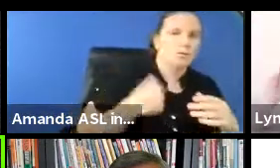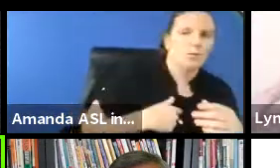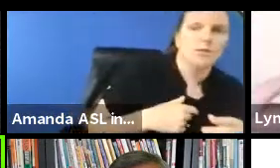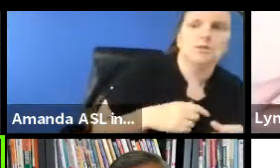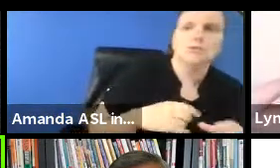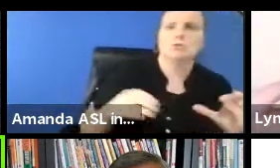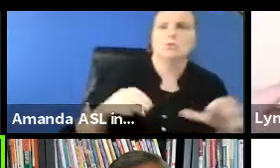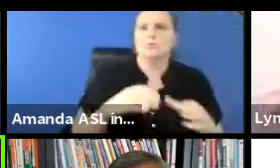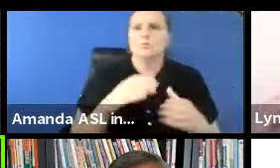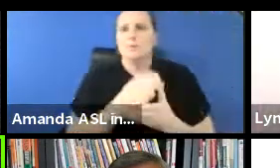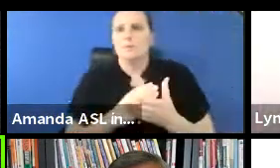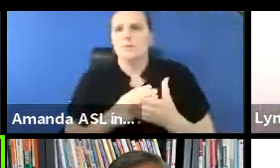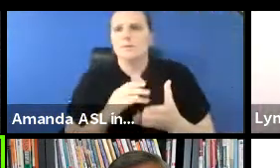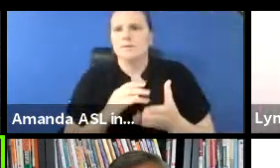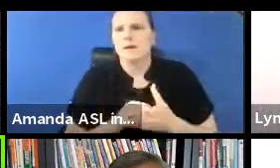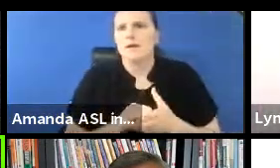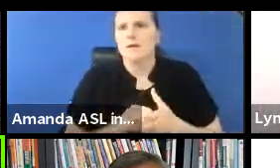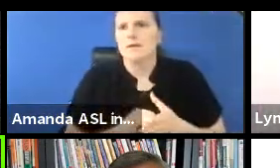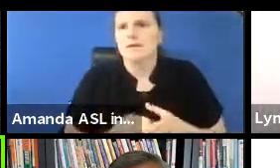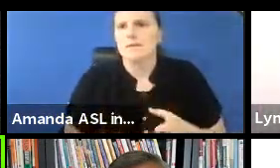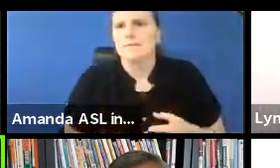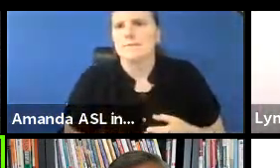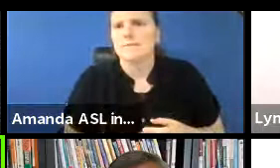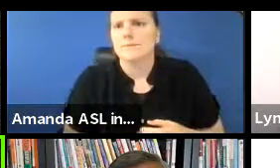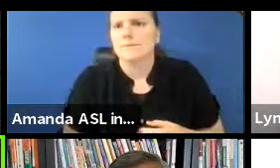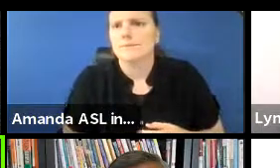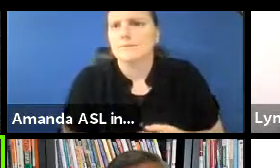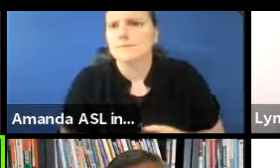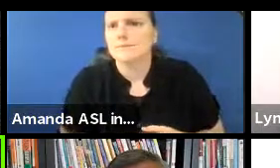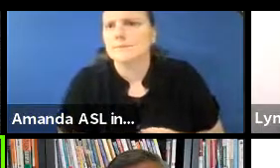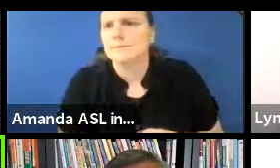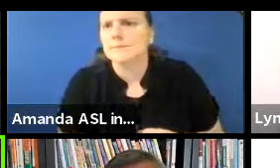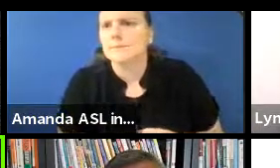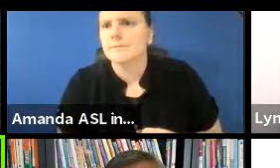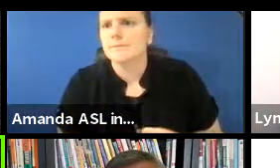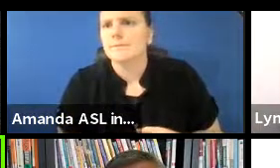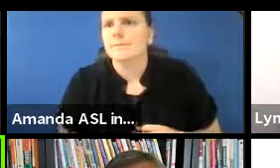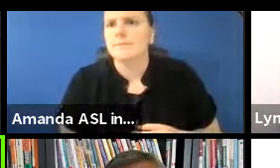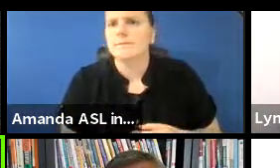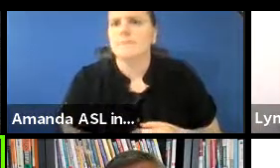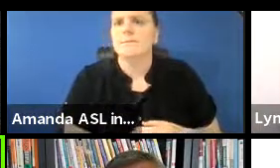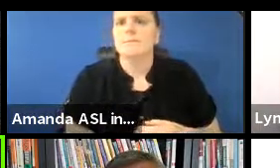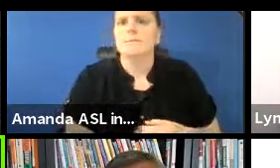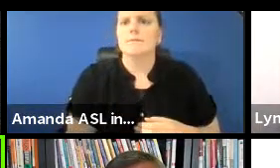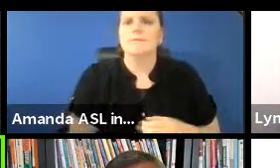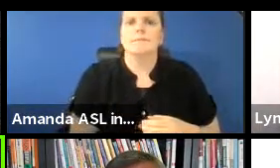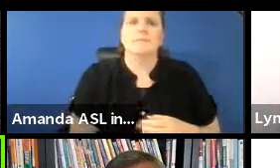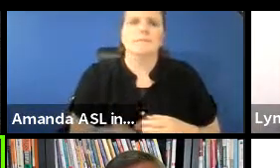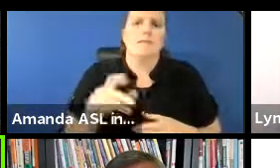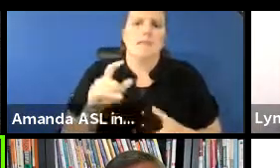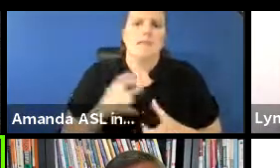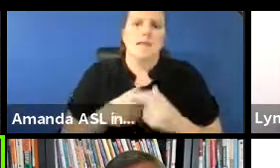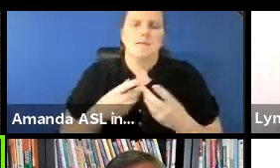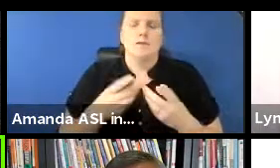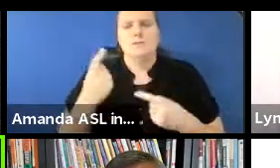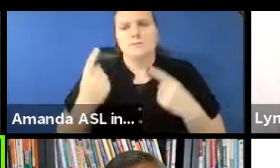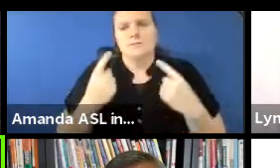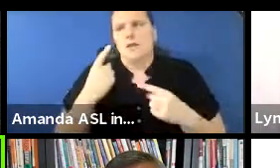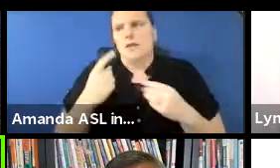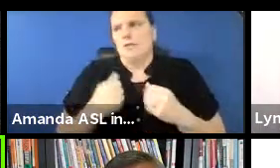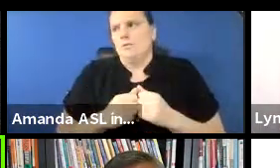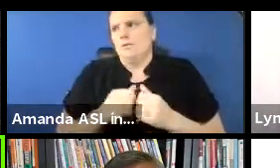some of that offsite work, that we're working closely with our communities to identify sites that resonate and are, make a